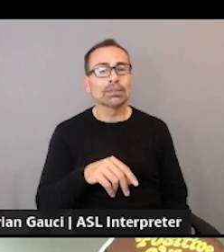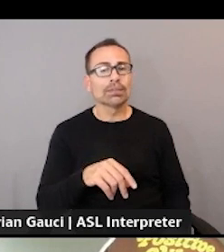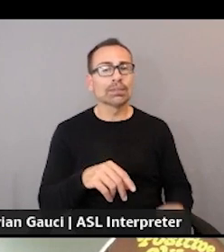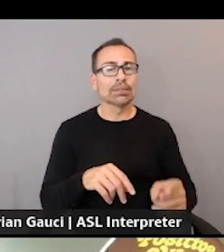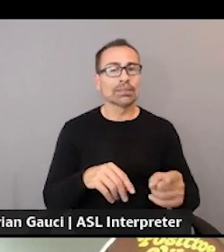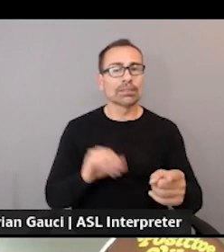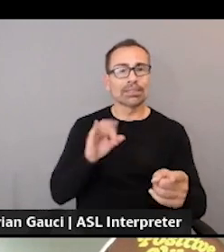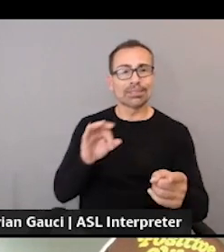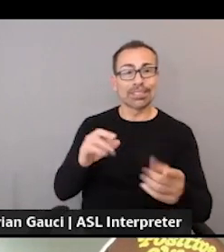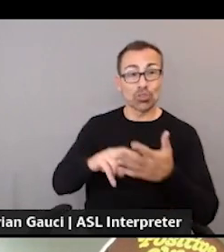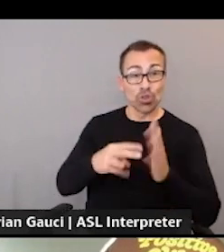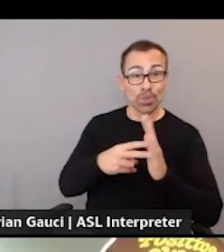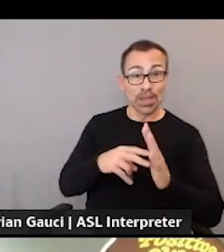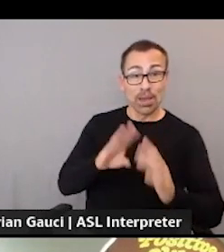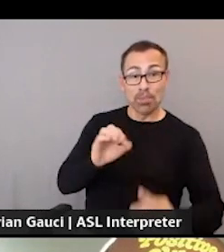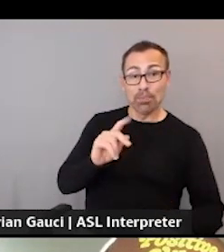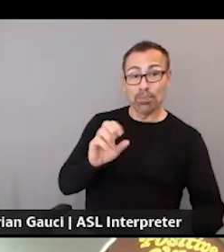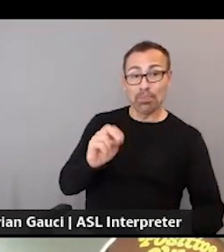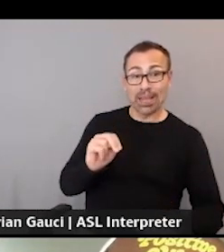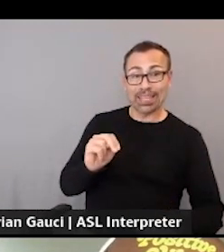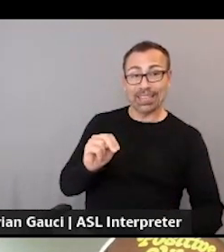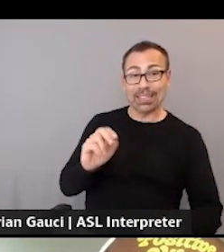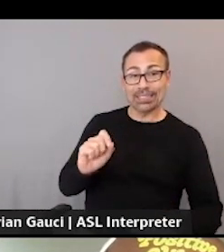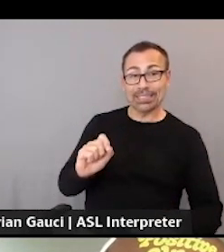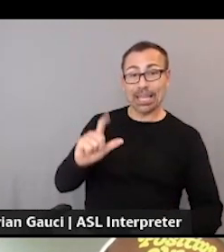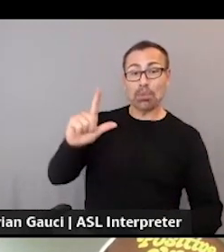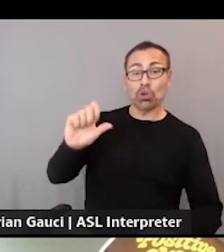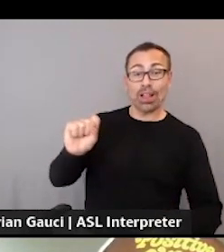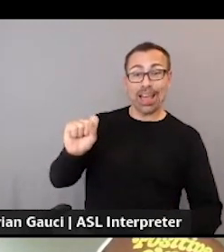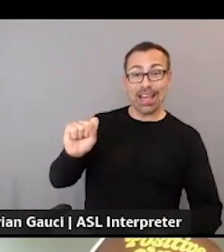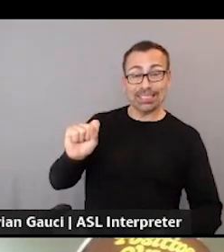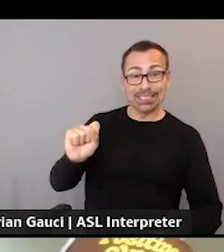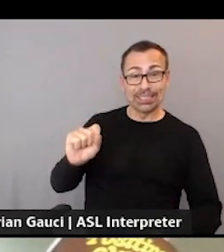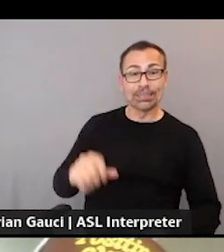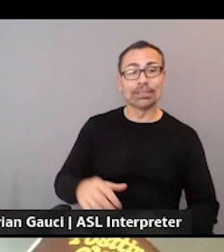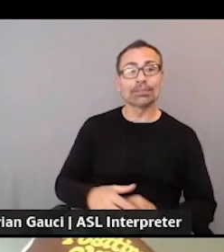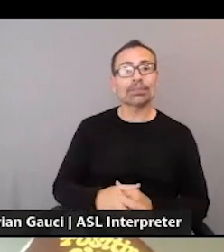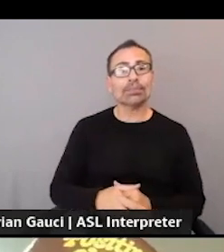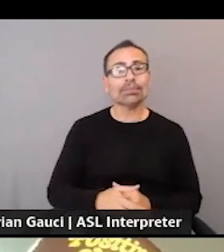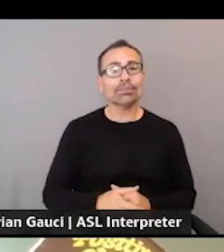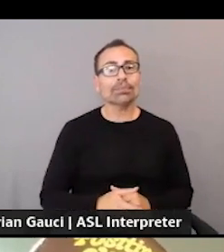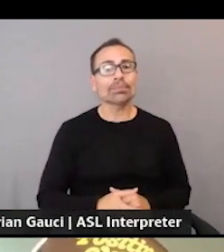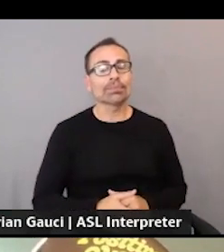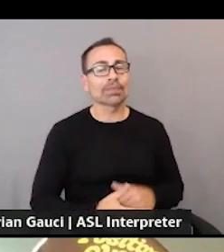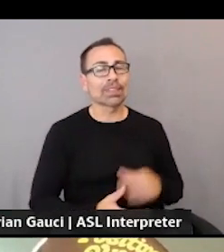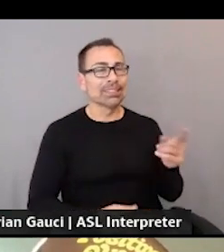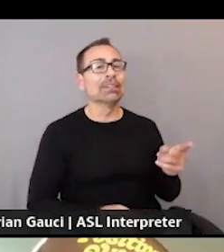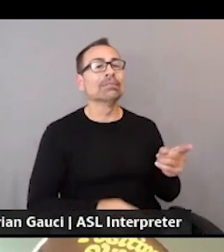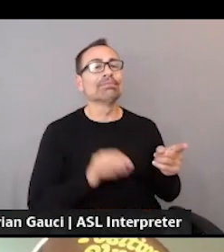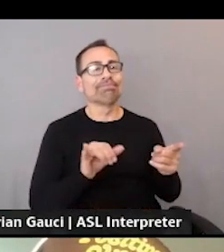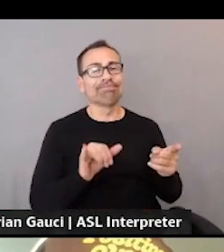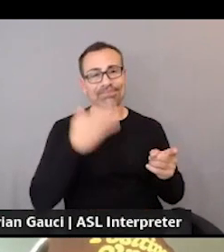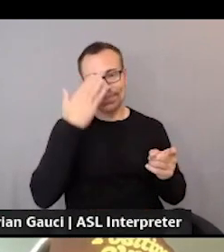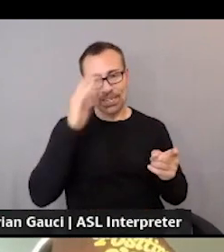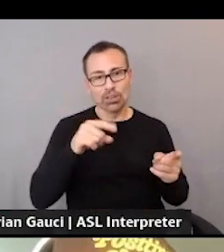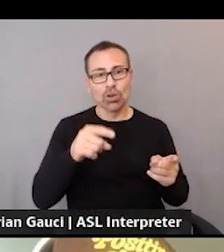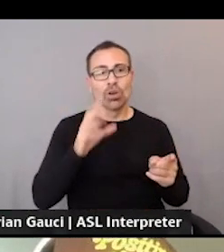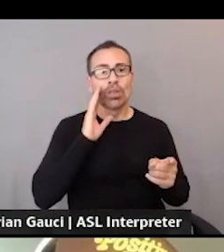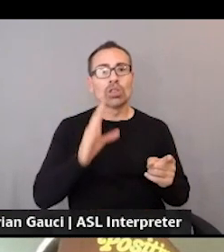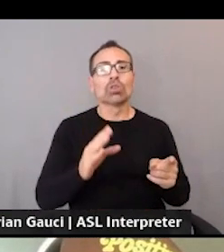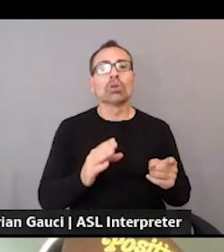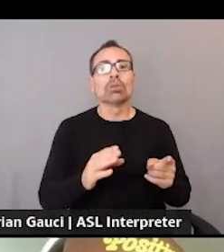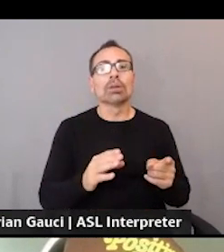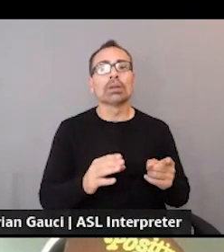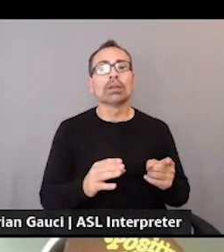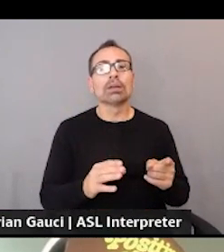Right. I think I know where. This would be in my bin / backend stack.